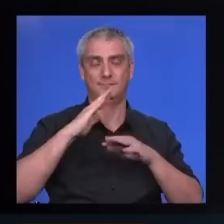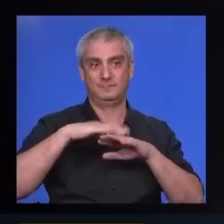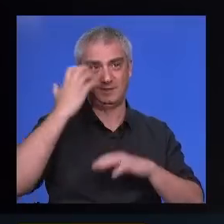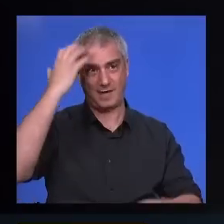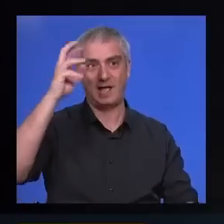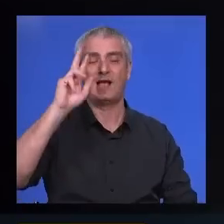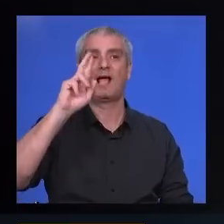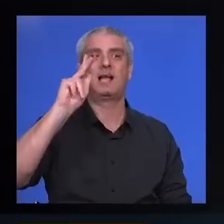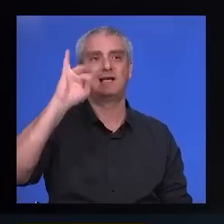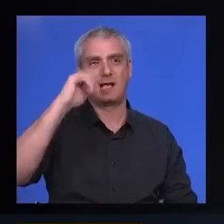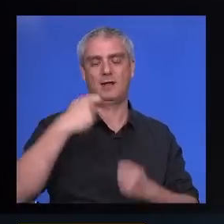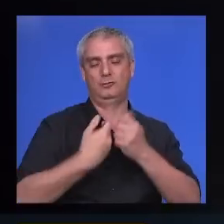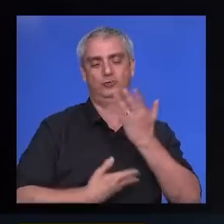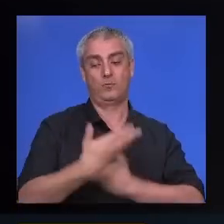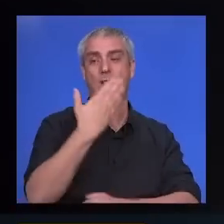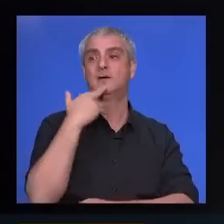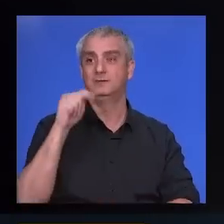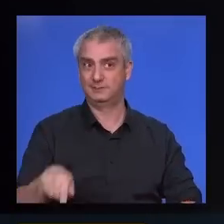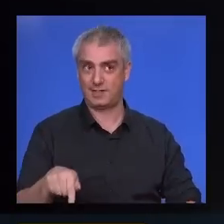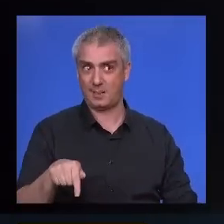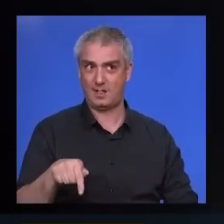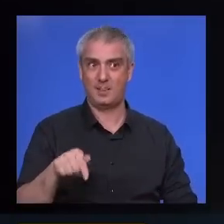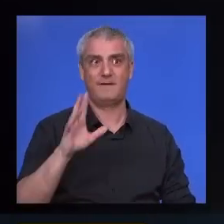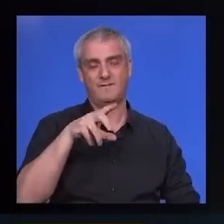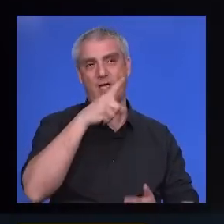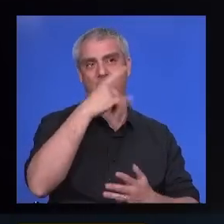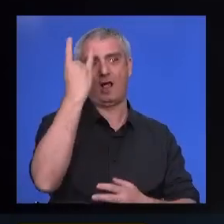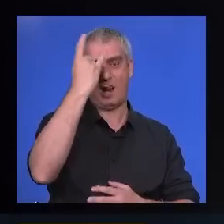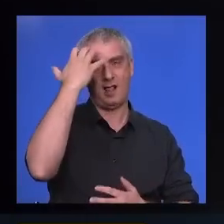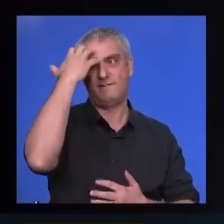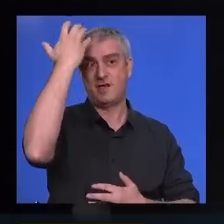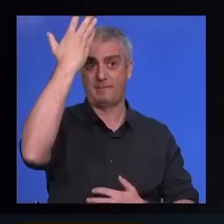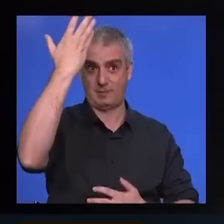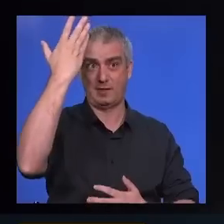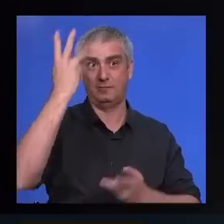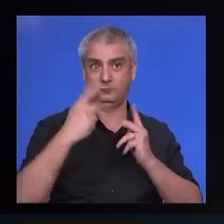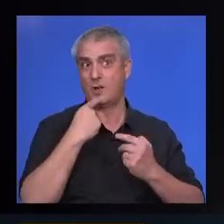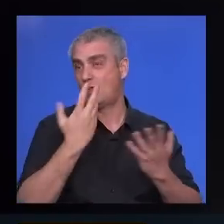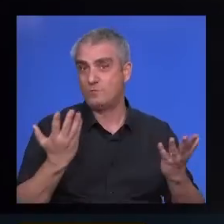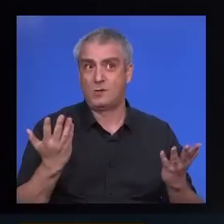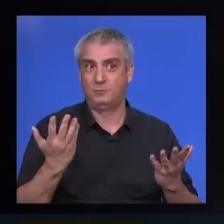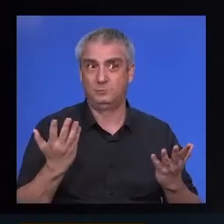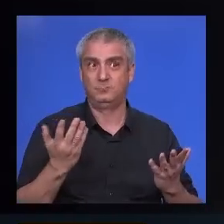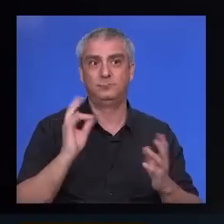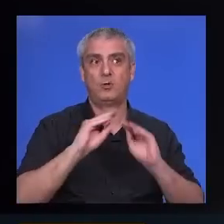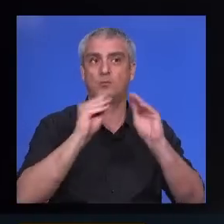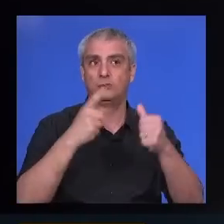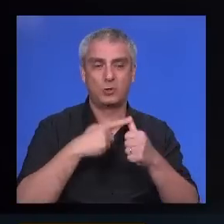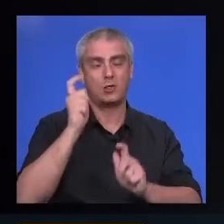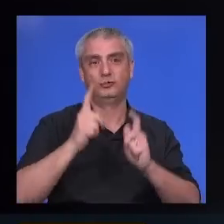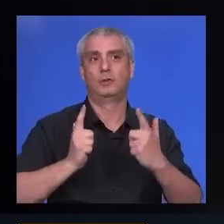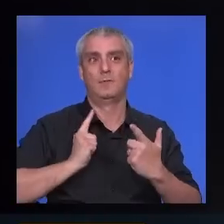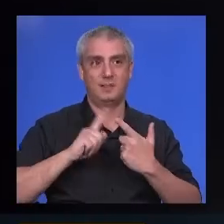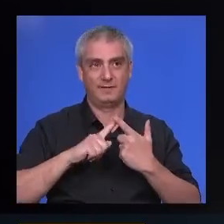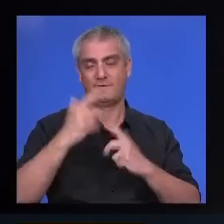cooperation between Israel and science and space, let's say, for institutions, individuals, and the state itself